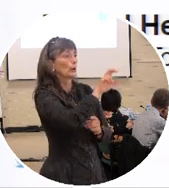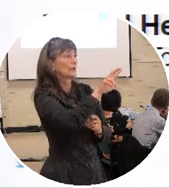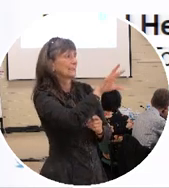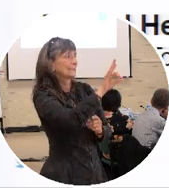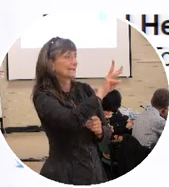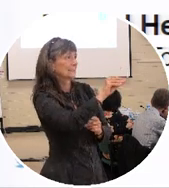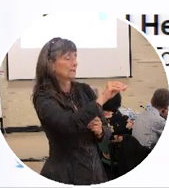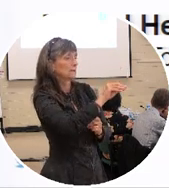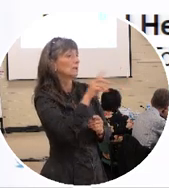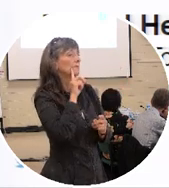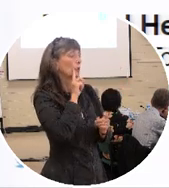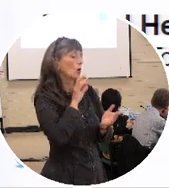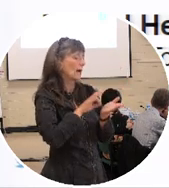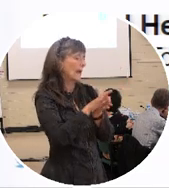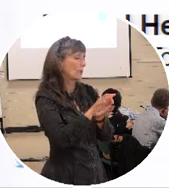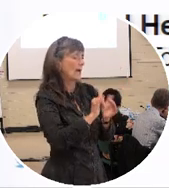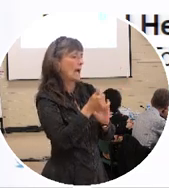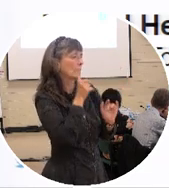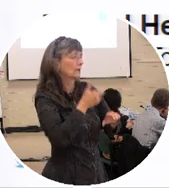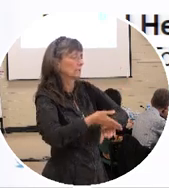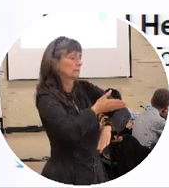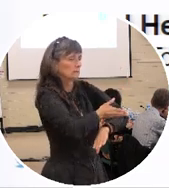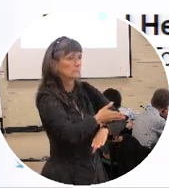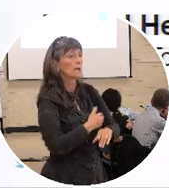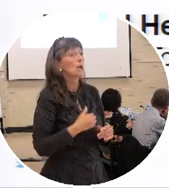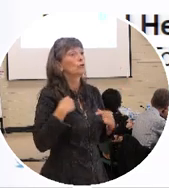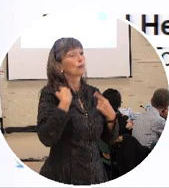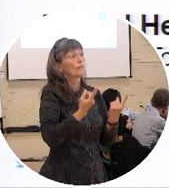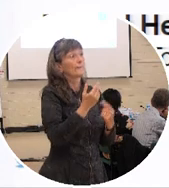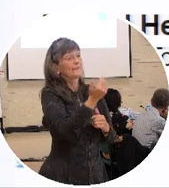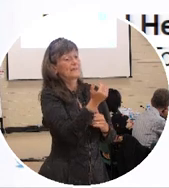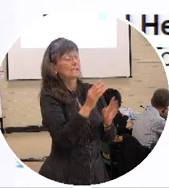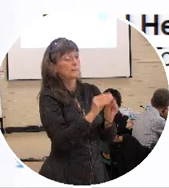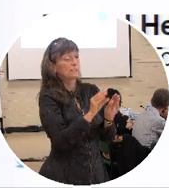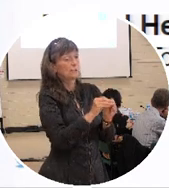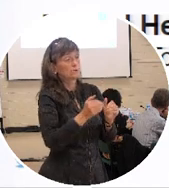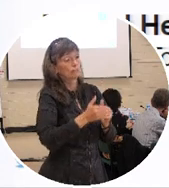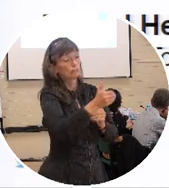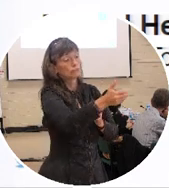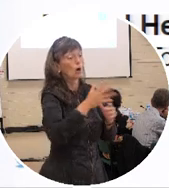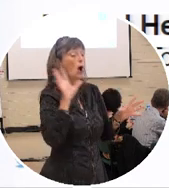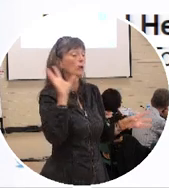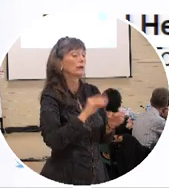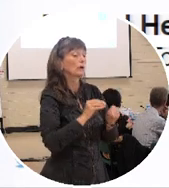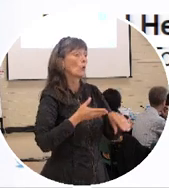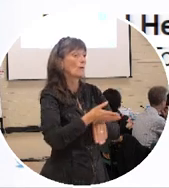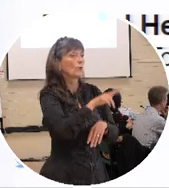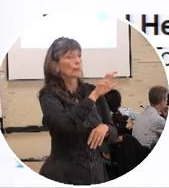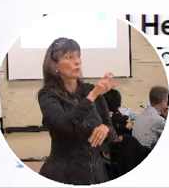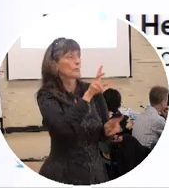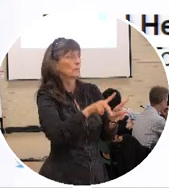interventions. We've had 15 sessions with over 300 participants in that area.